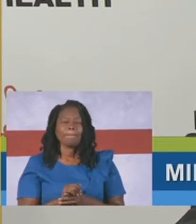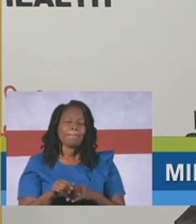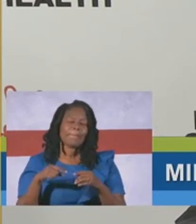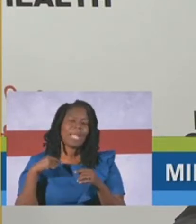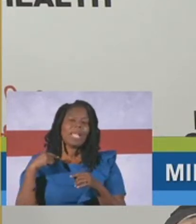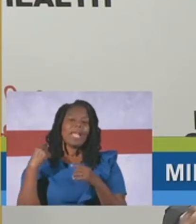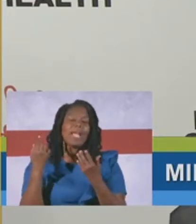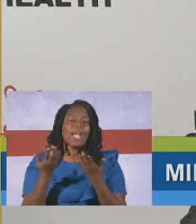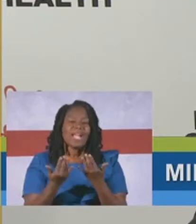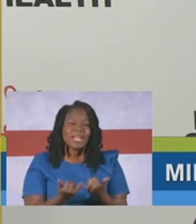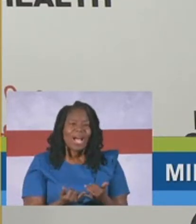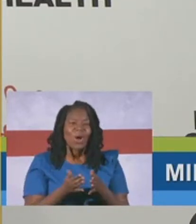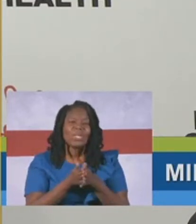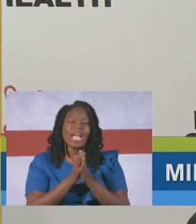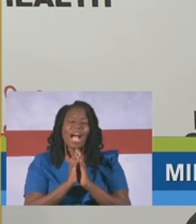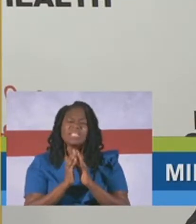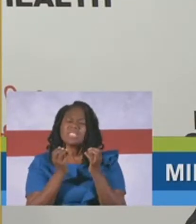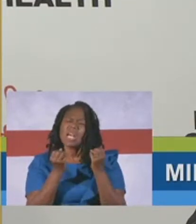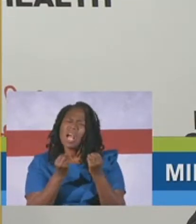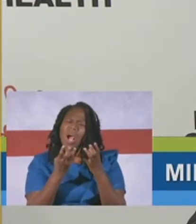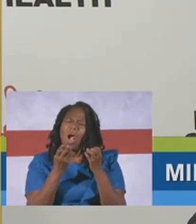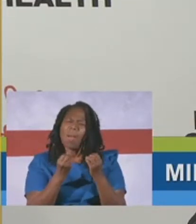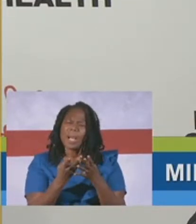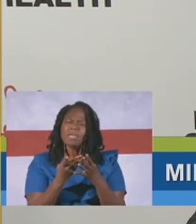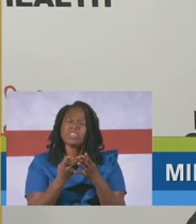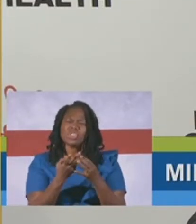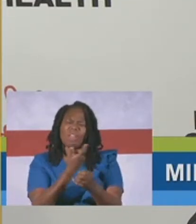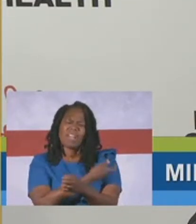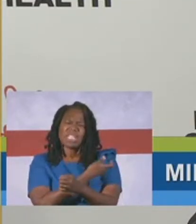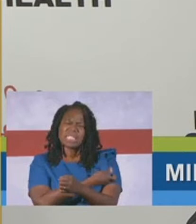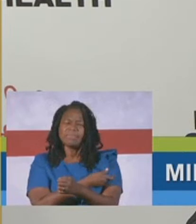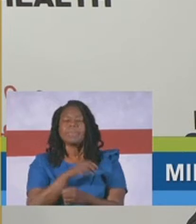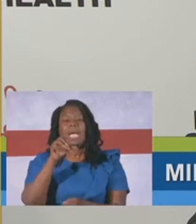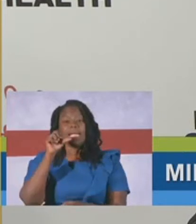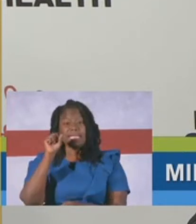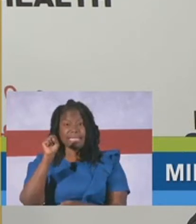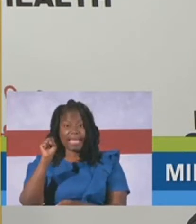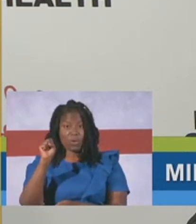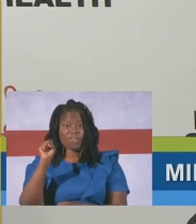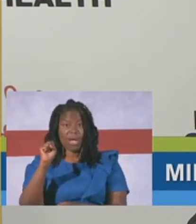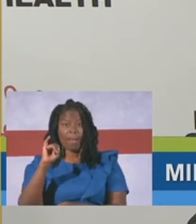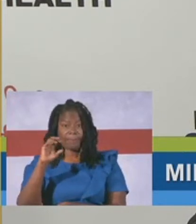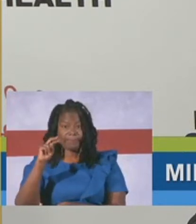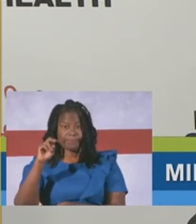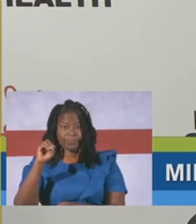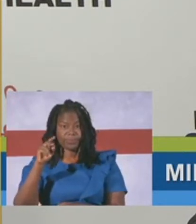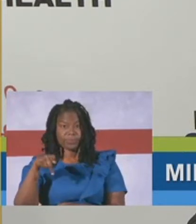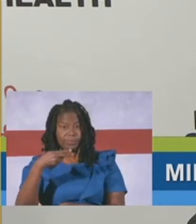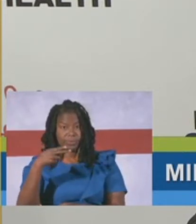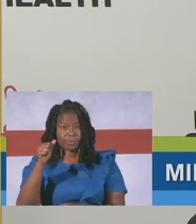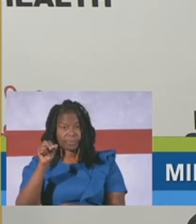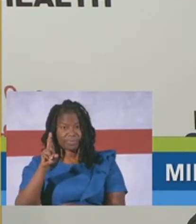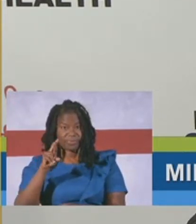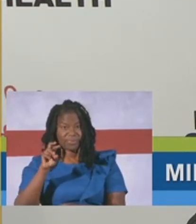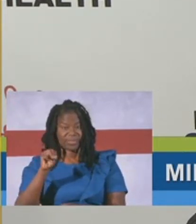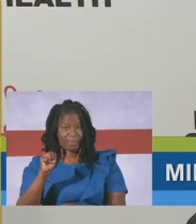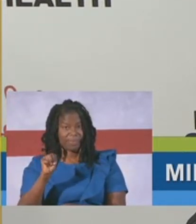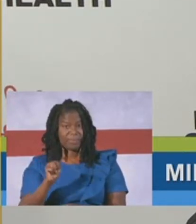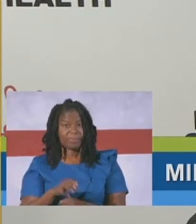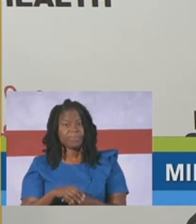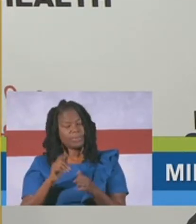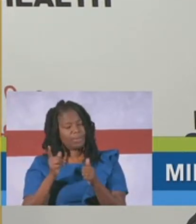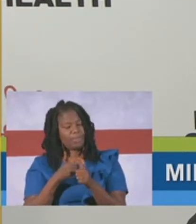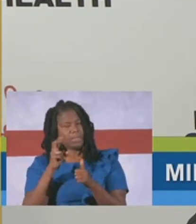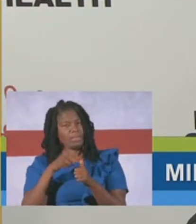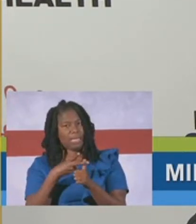out, and we have it now. Sinopharm, across the range of first doses, second doses, boosters, and so on.